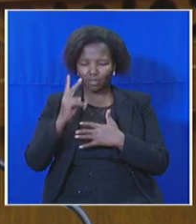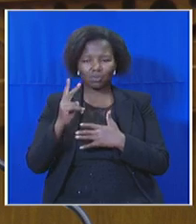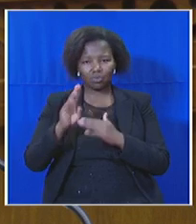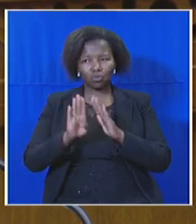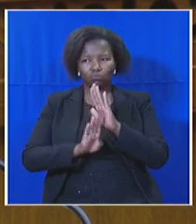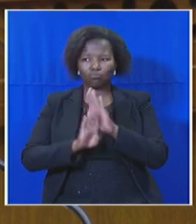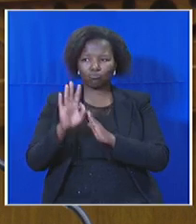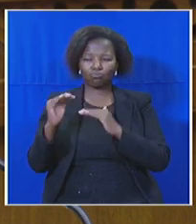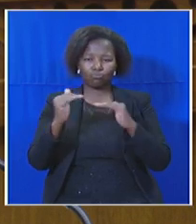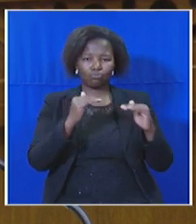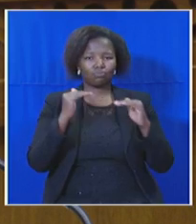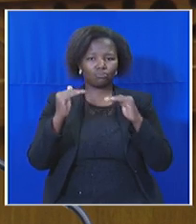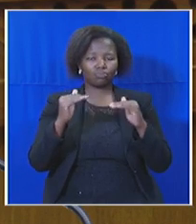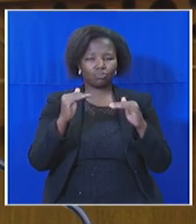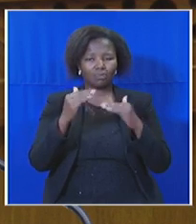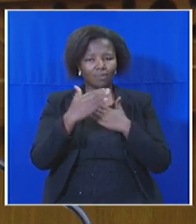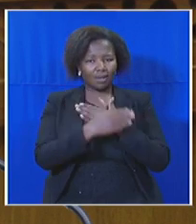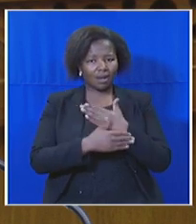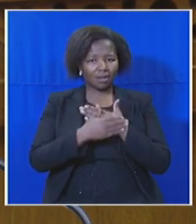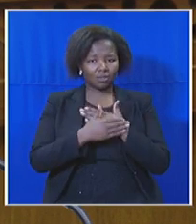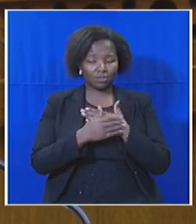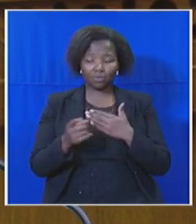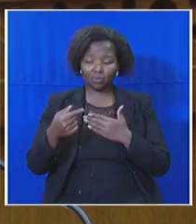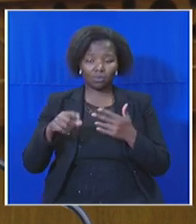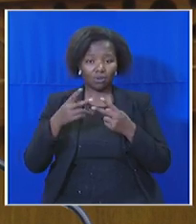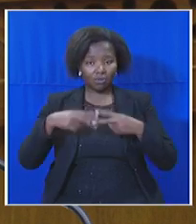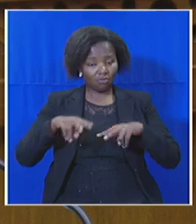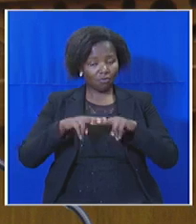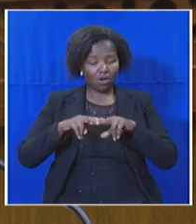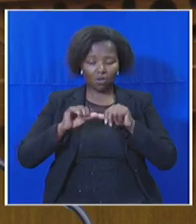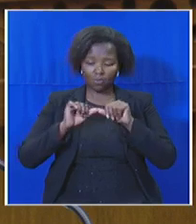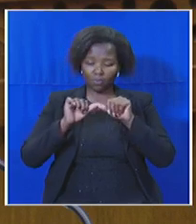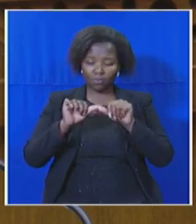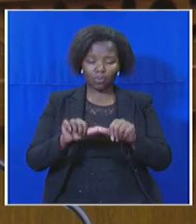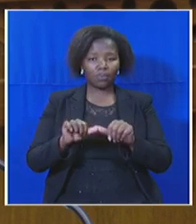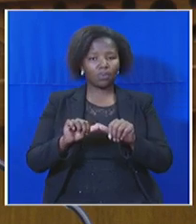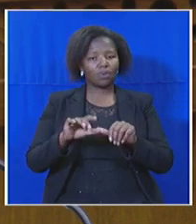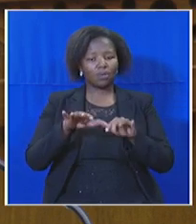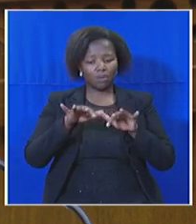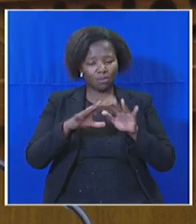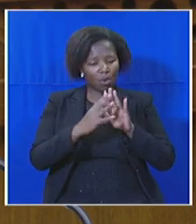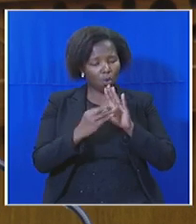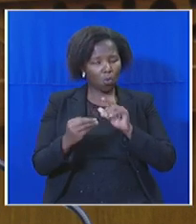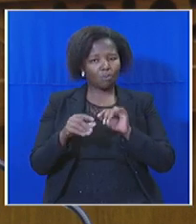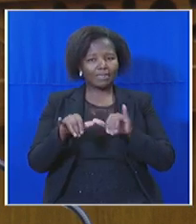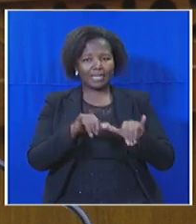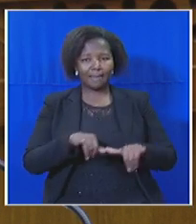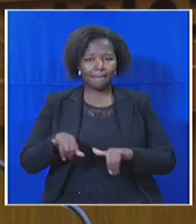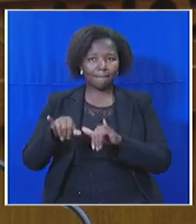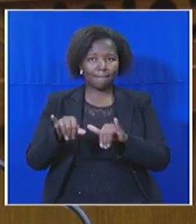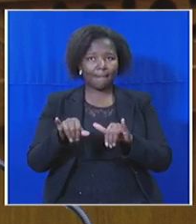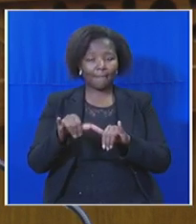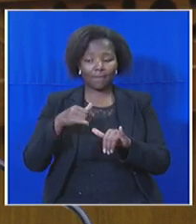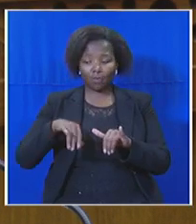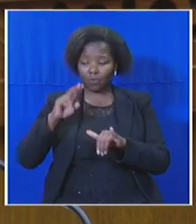experience whose value should be kept alive through emulation. We need to unite in action to isolate those